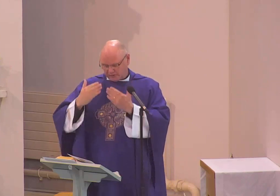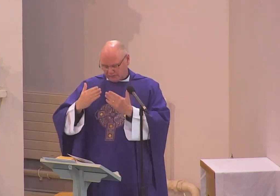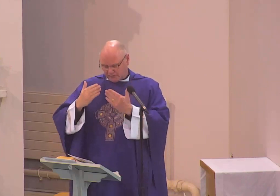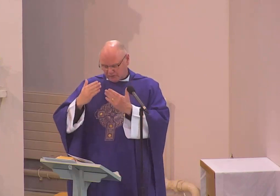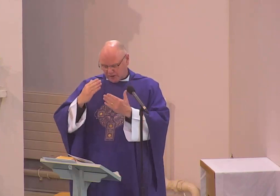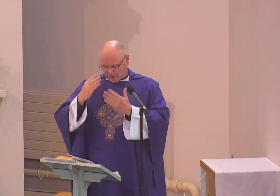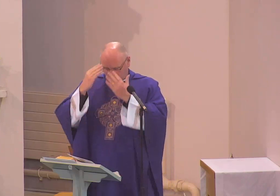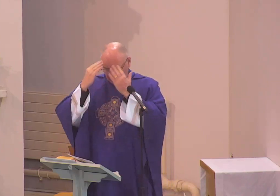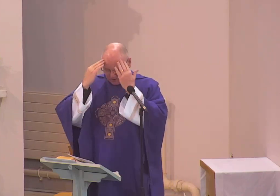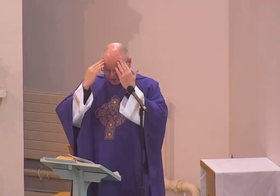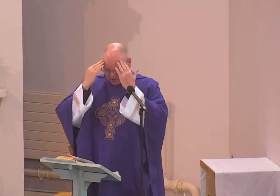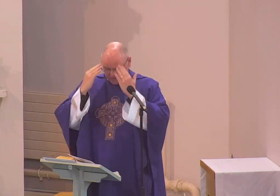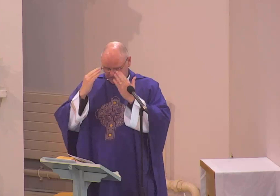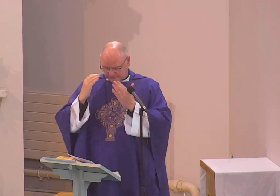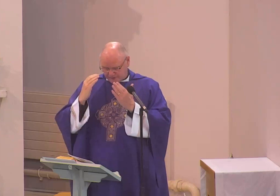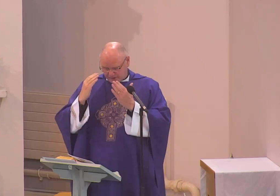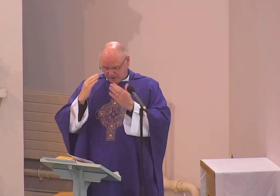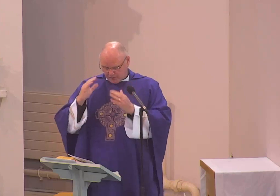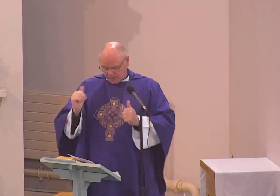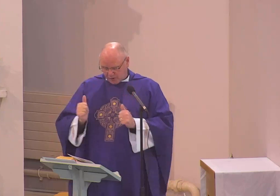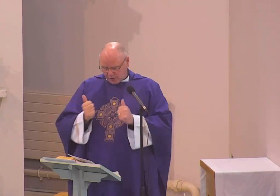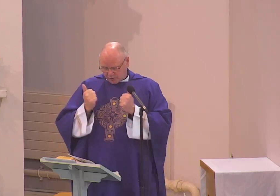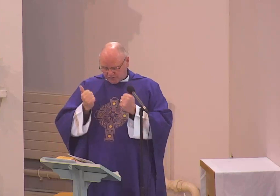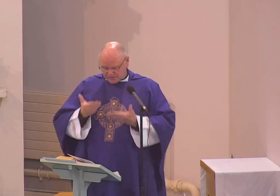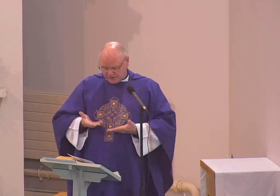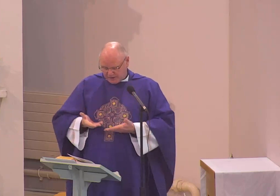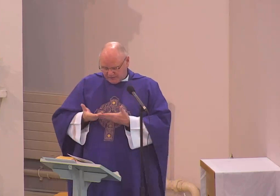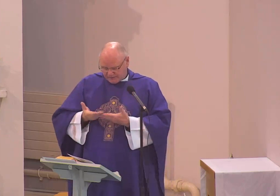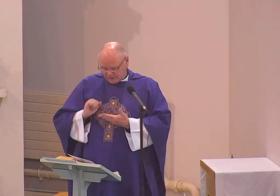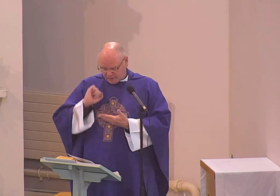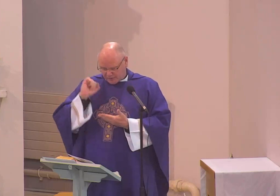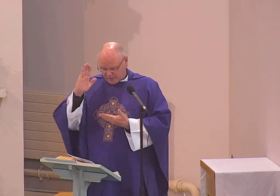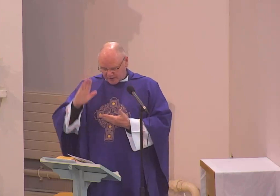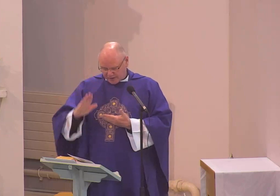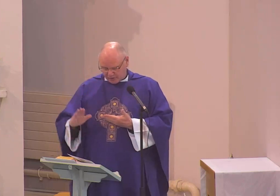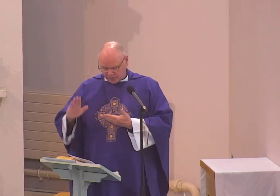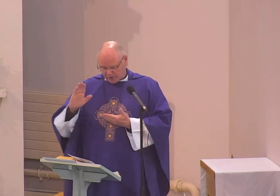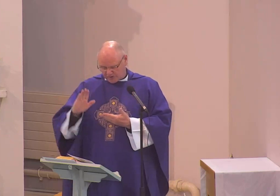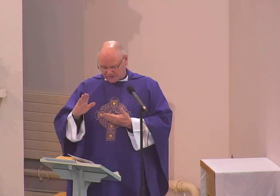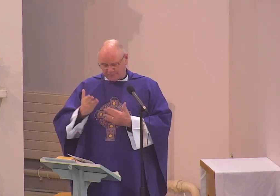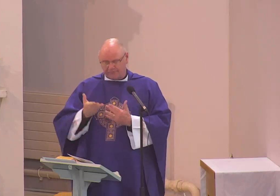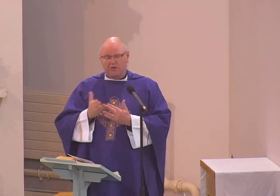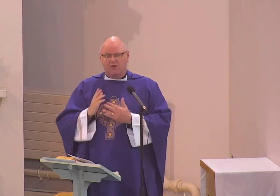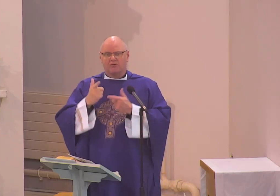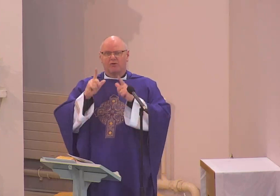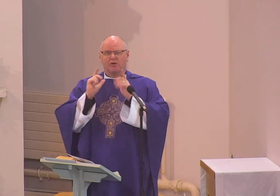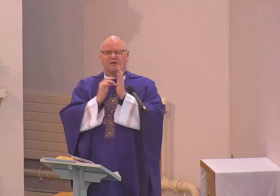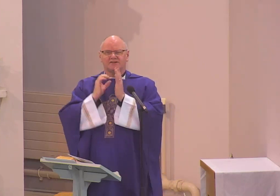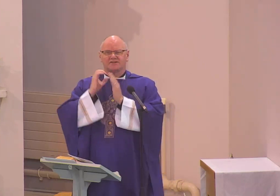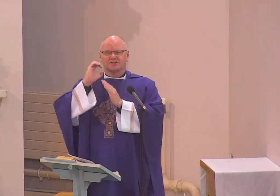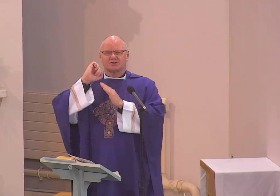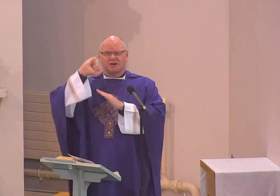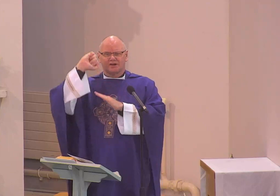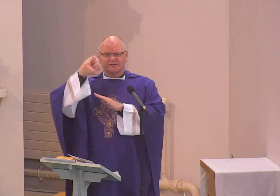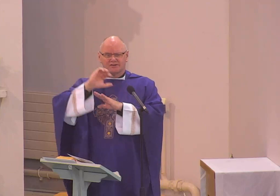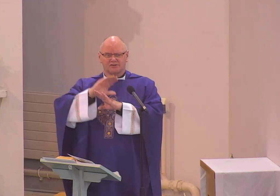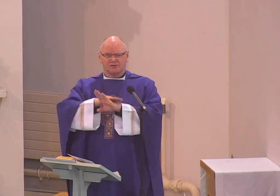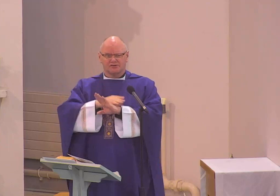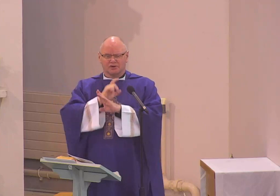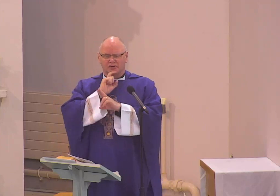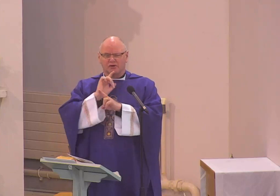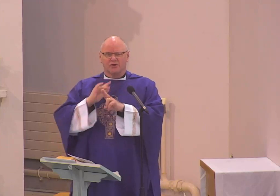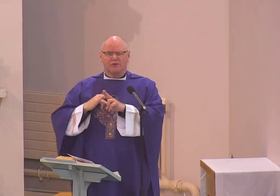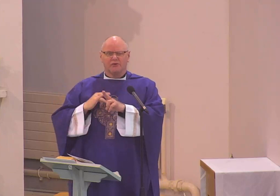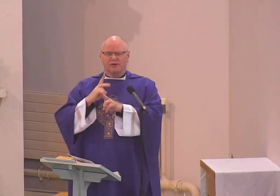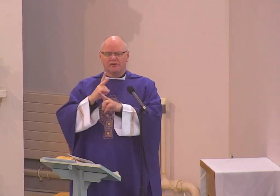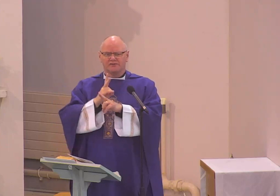down by our conscience may always be lifted up by your mercy. Through our Lord Jesus Christ, your